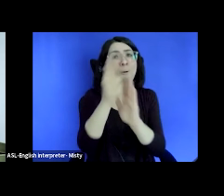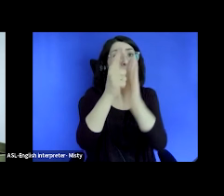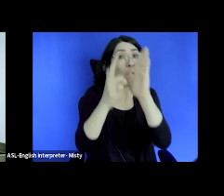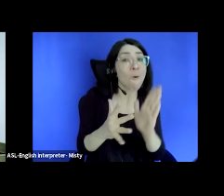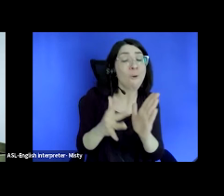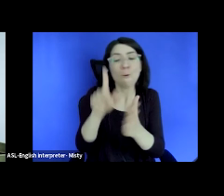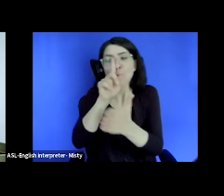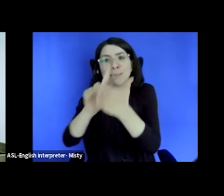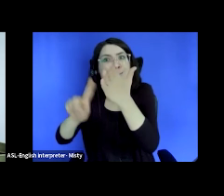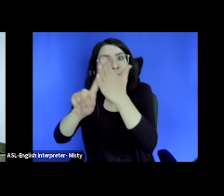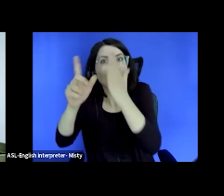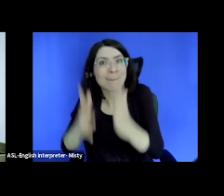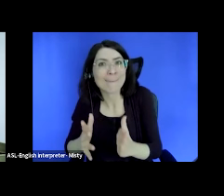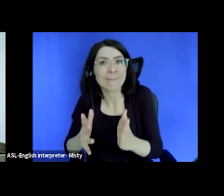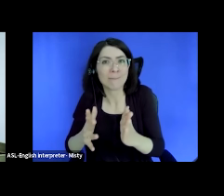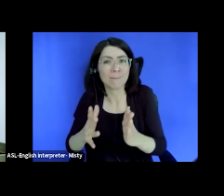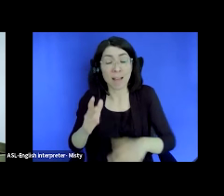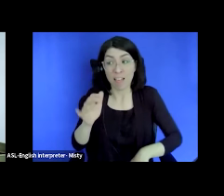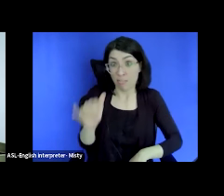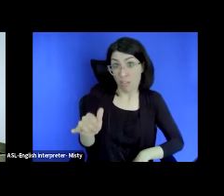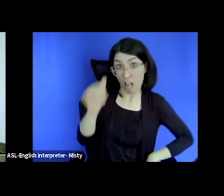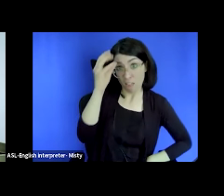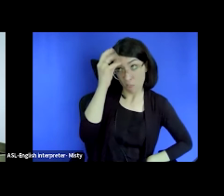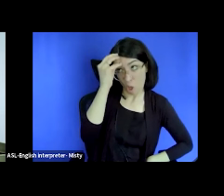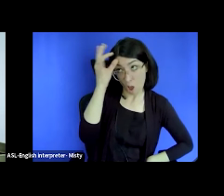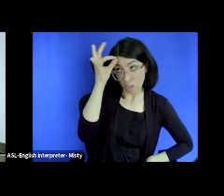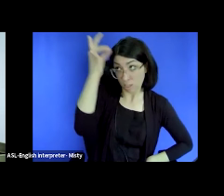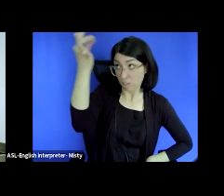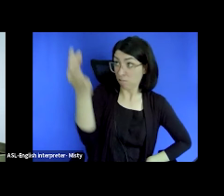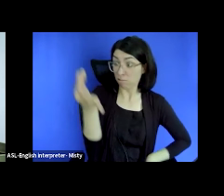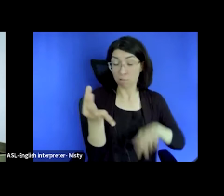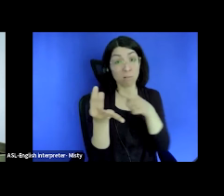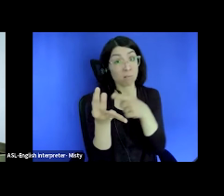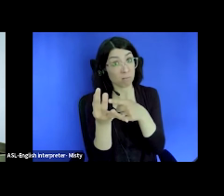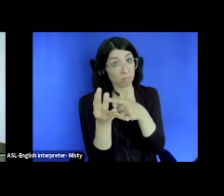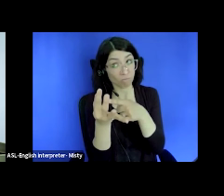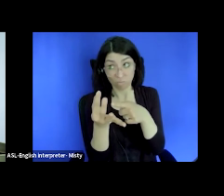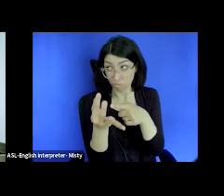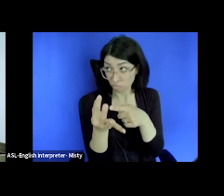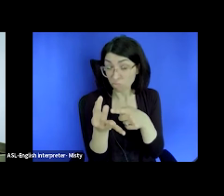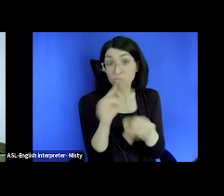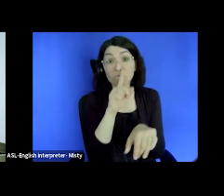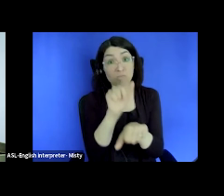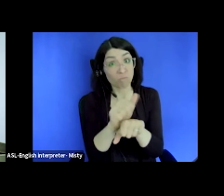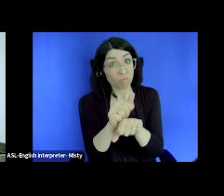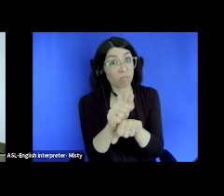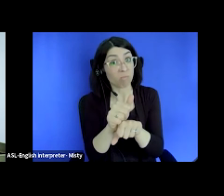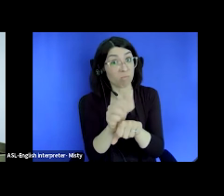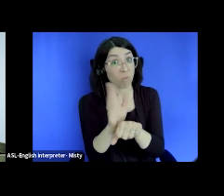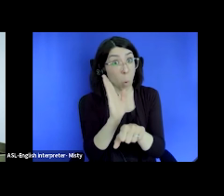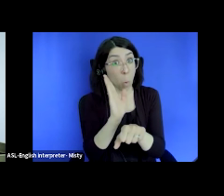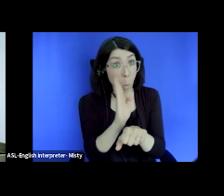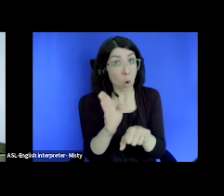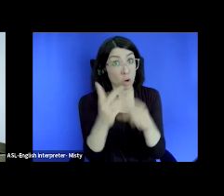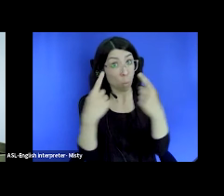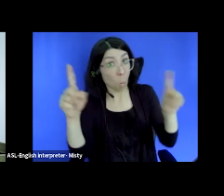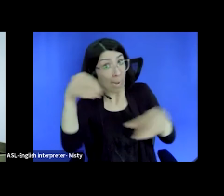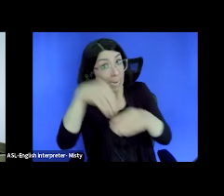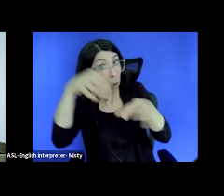the truth of the thought. Will the evidence for this thought hold up in a courtroom? Okay. So we look at it as